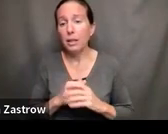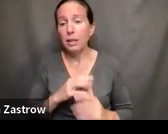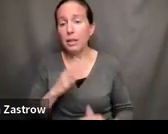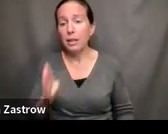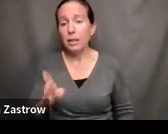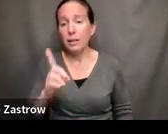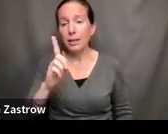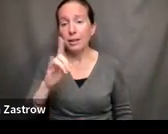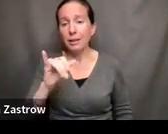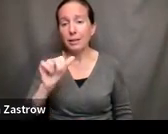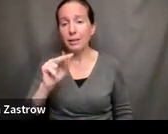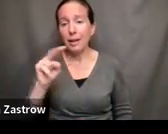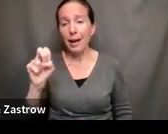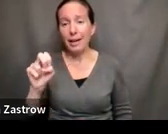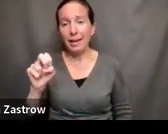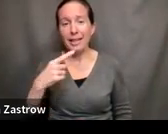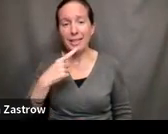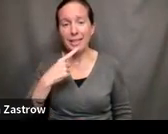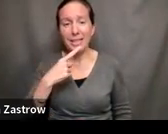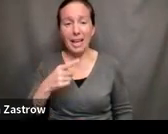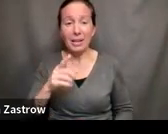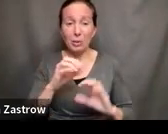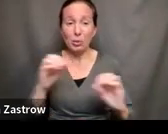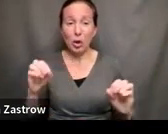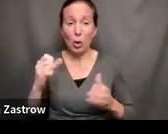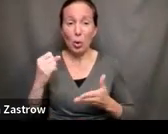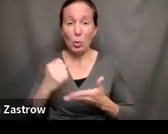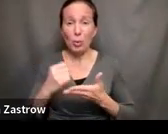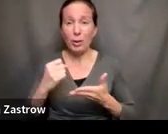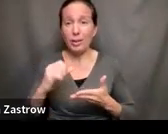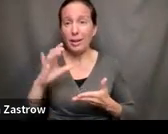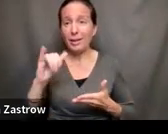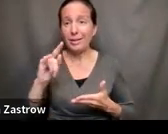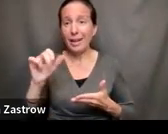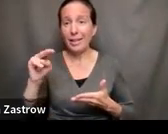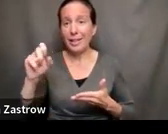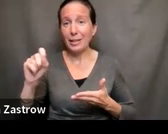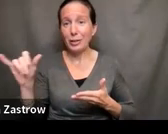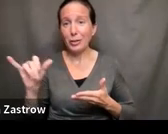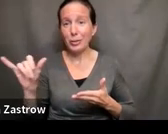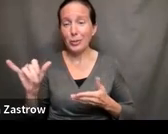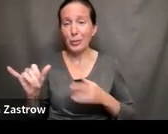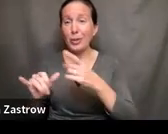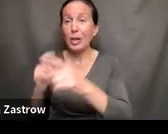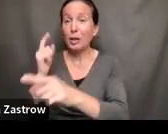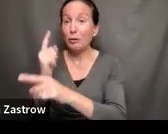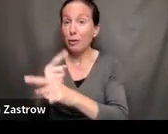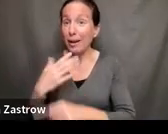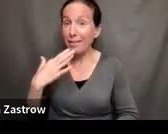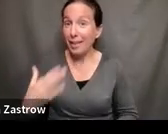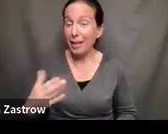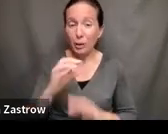got you for your no citations as well. So, no citations. Yes. Nice job. Thank Diane. You.